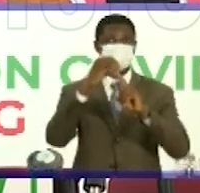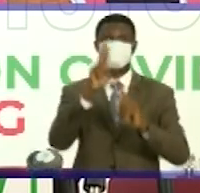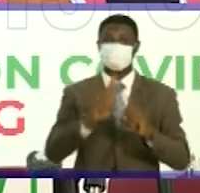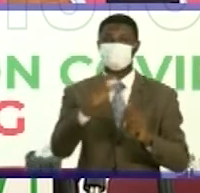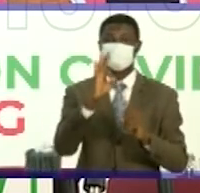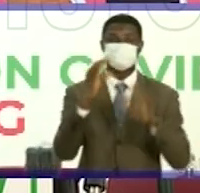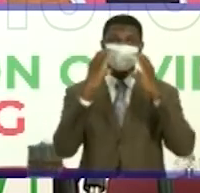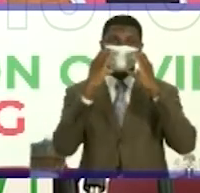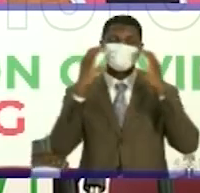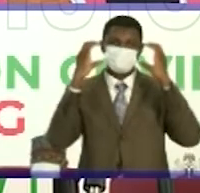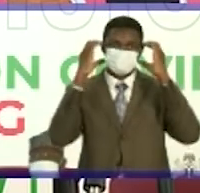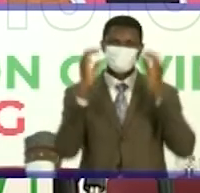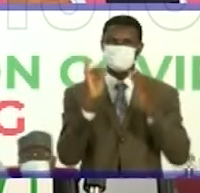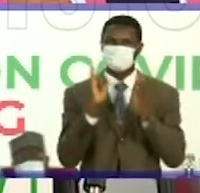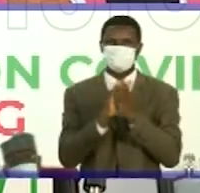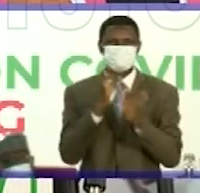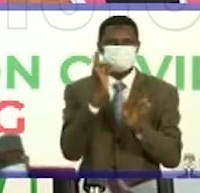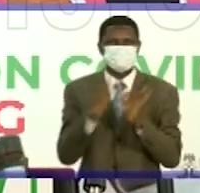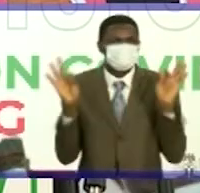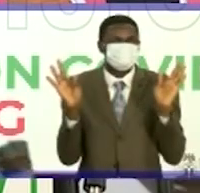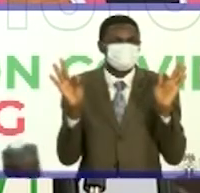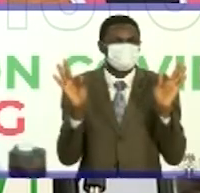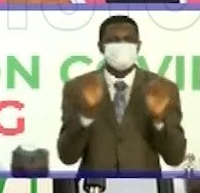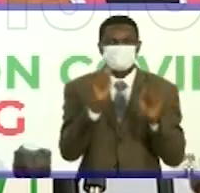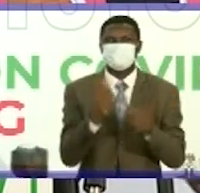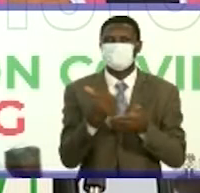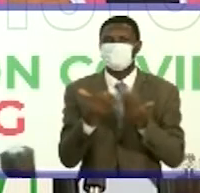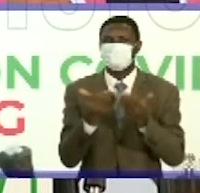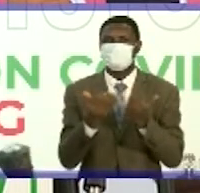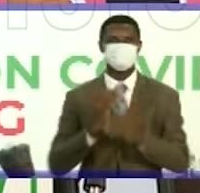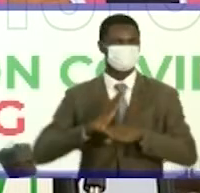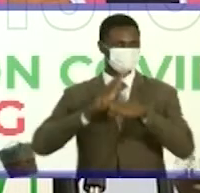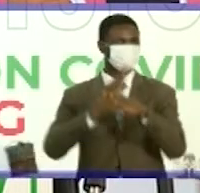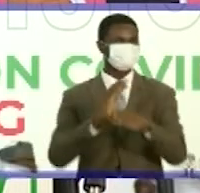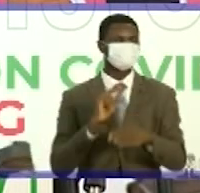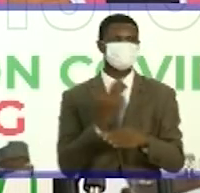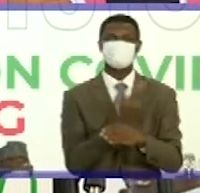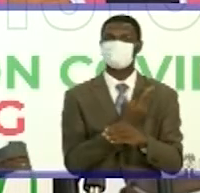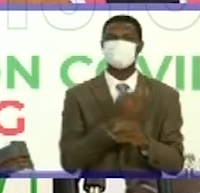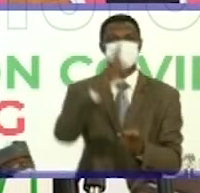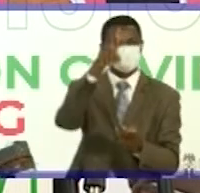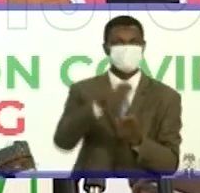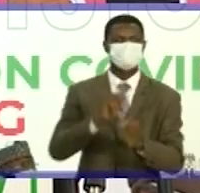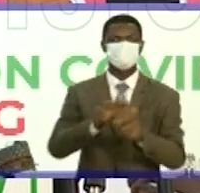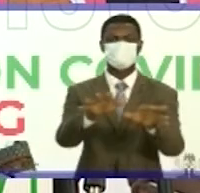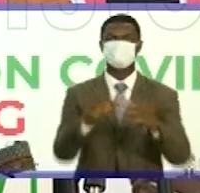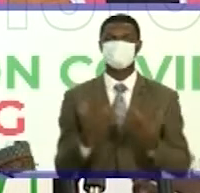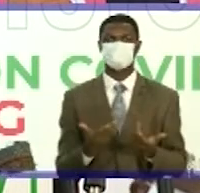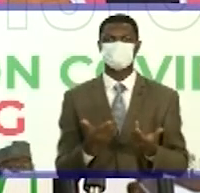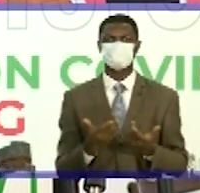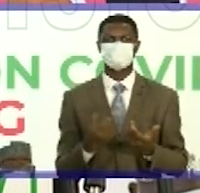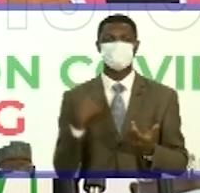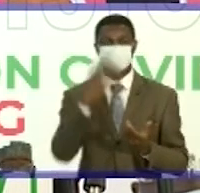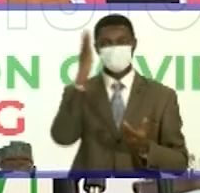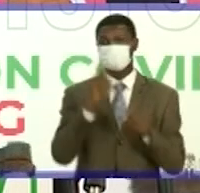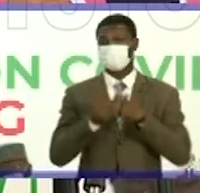simple intervention that we know can go a long way towards cutting transmission. We will also